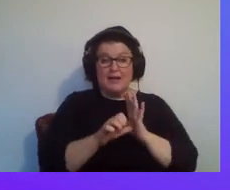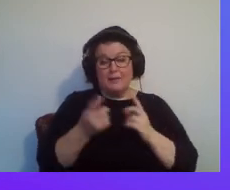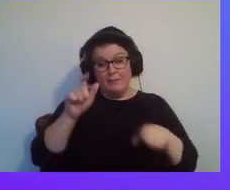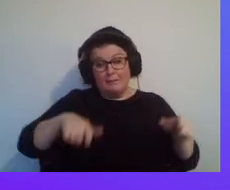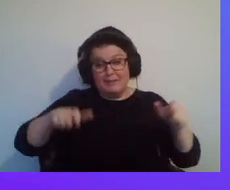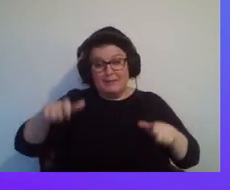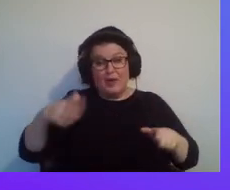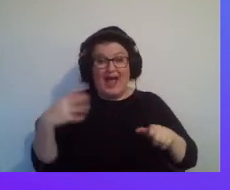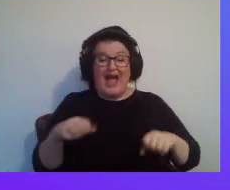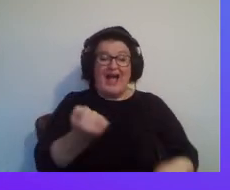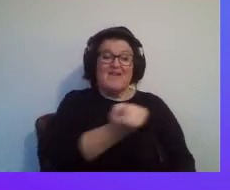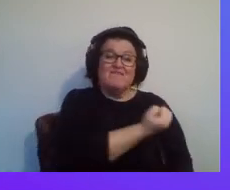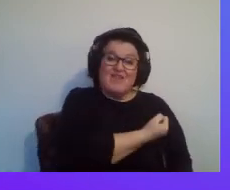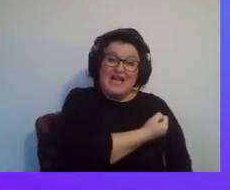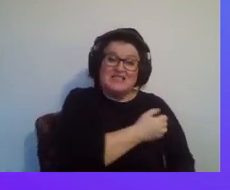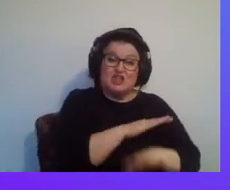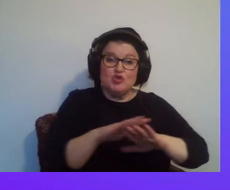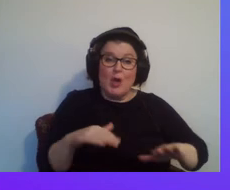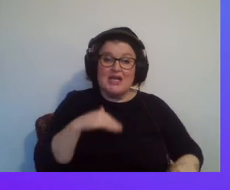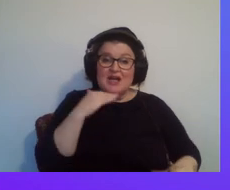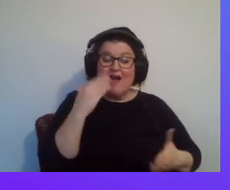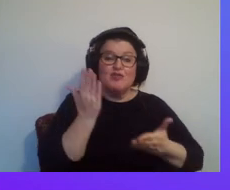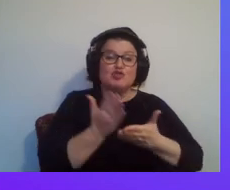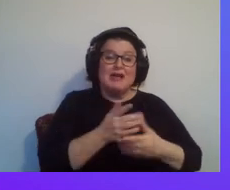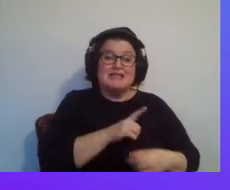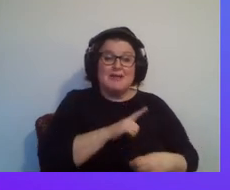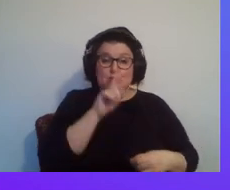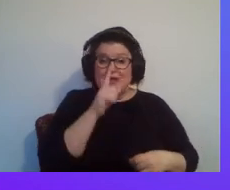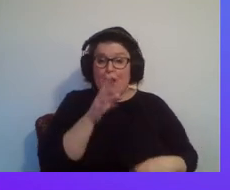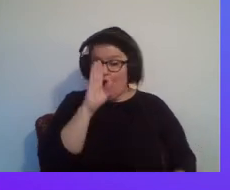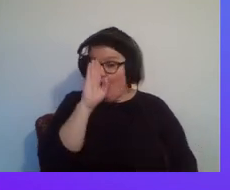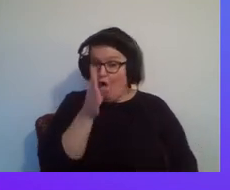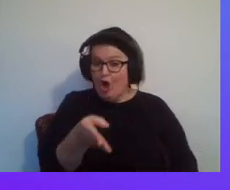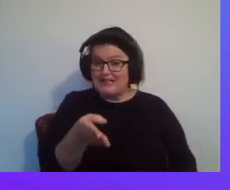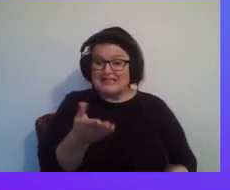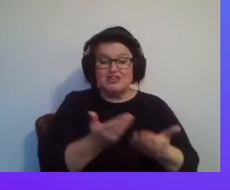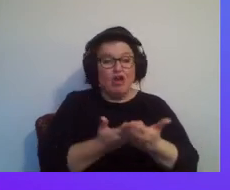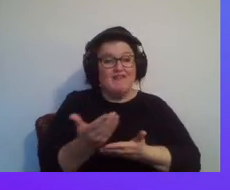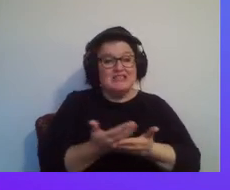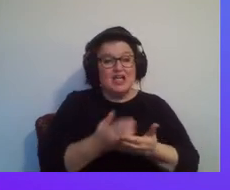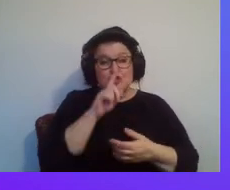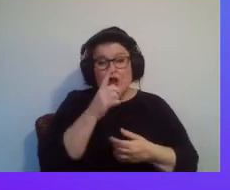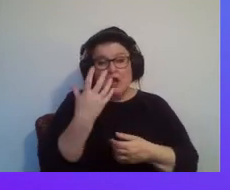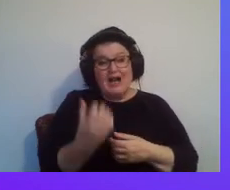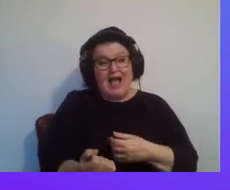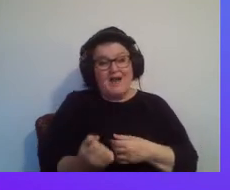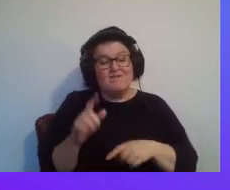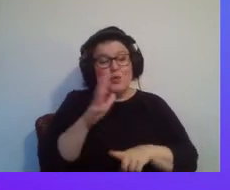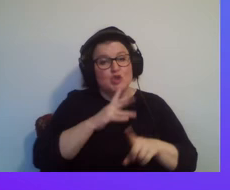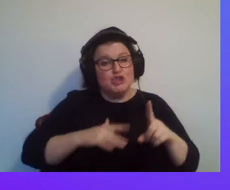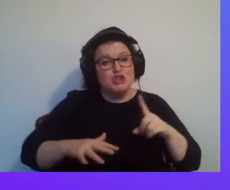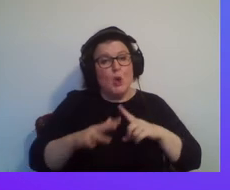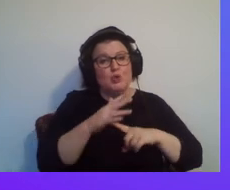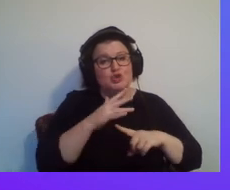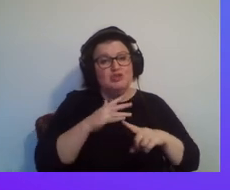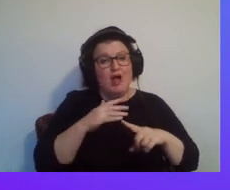is this lack of trust, because we cannot have an honest conversation about the social determinants that are impacting.